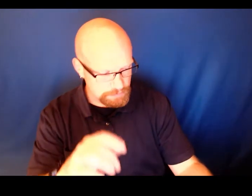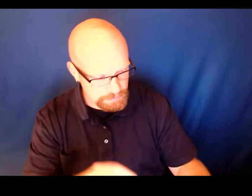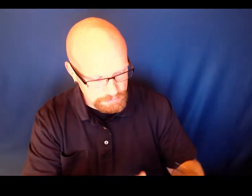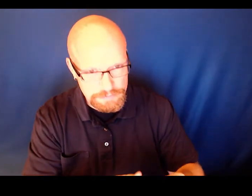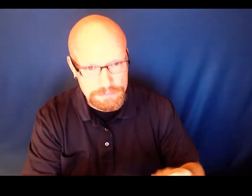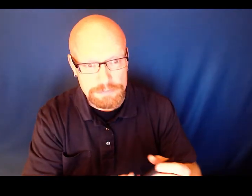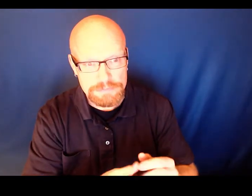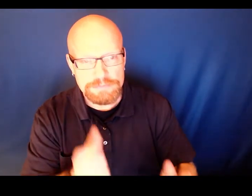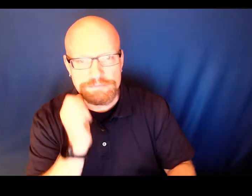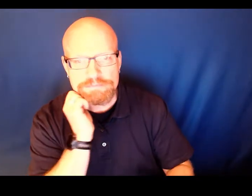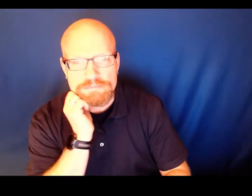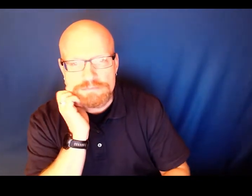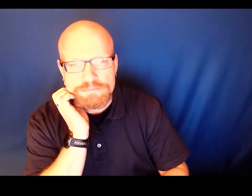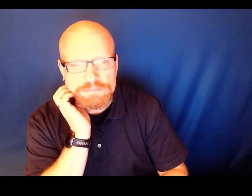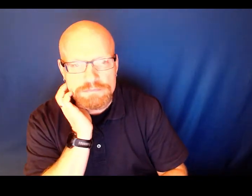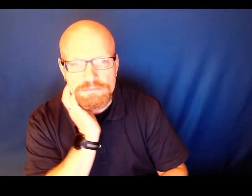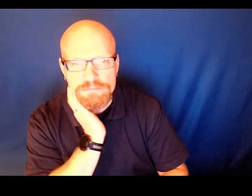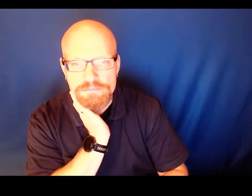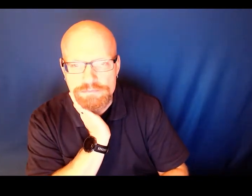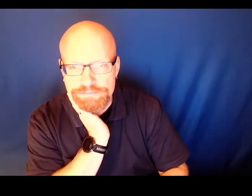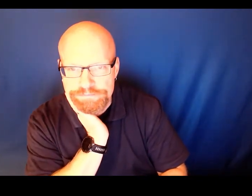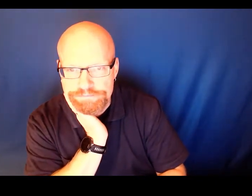doing.